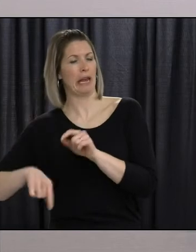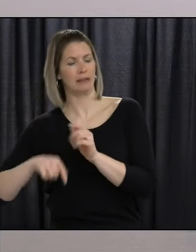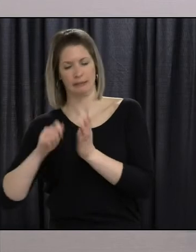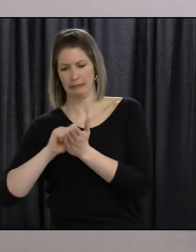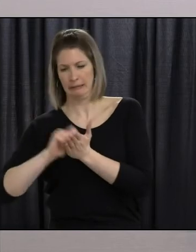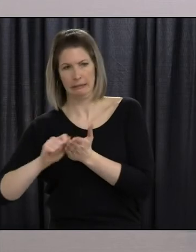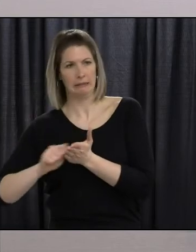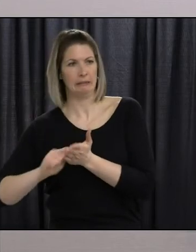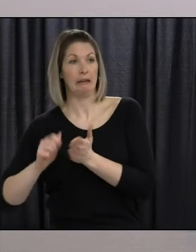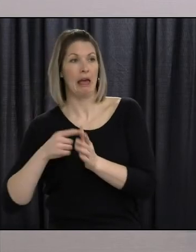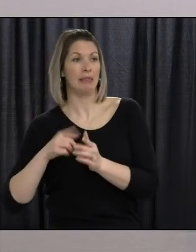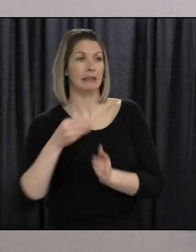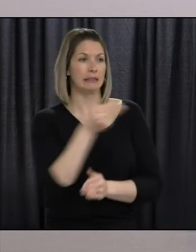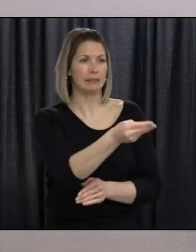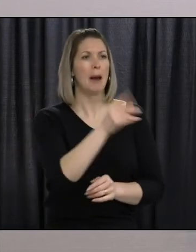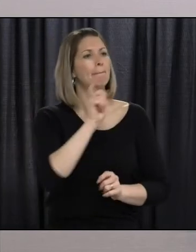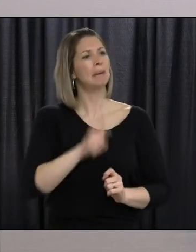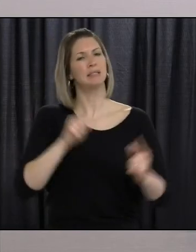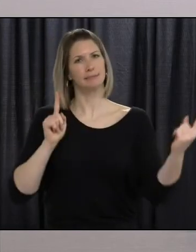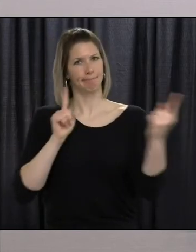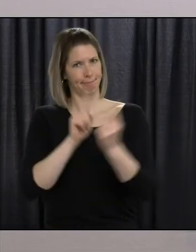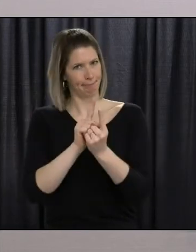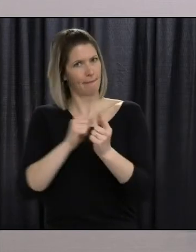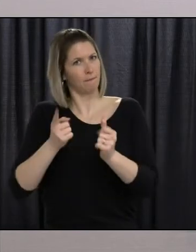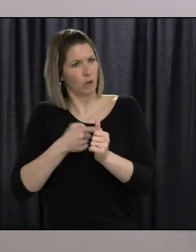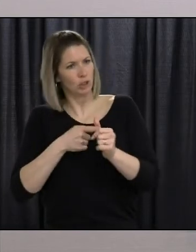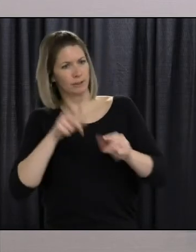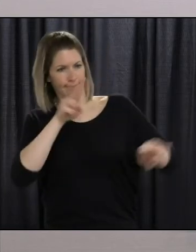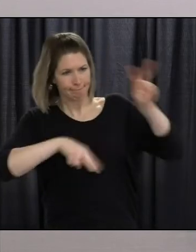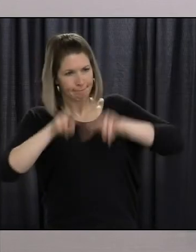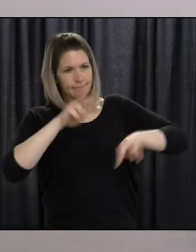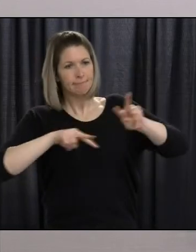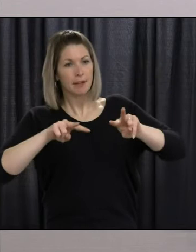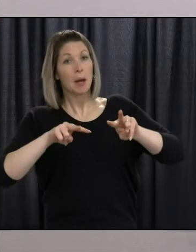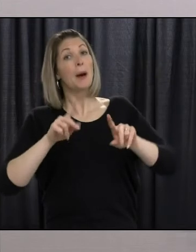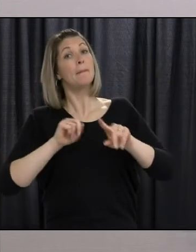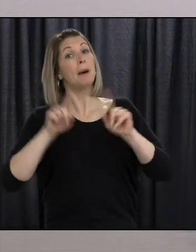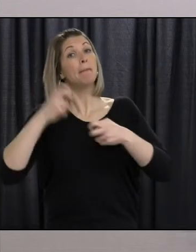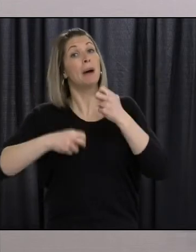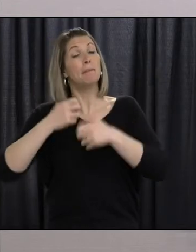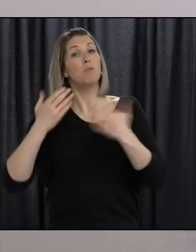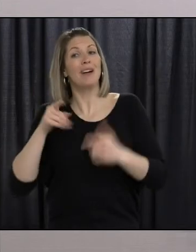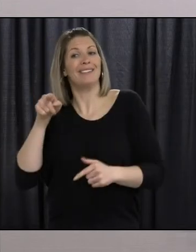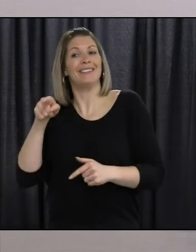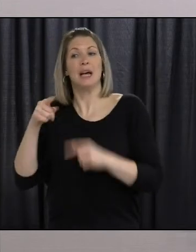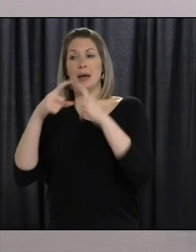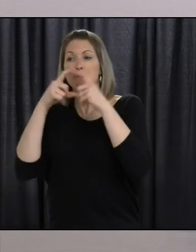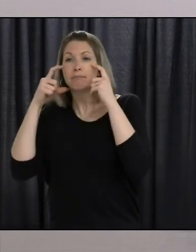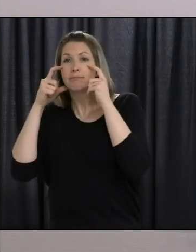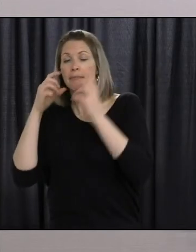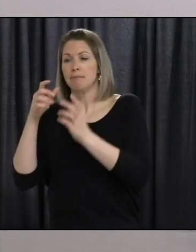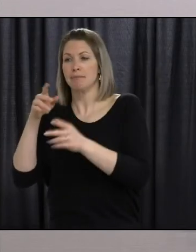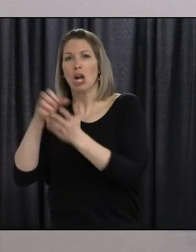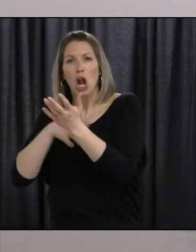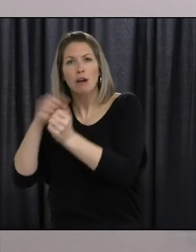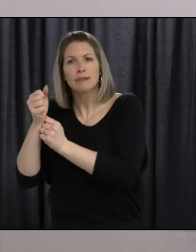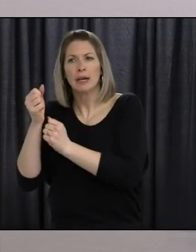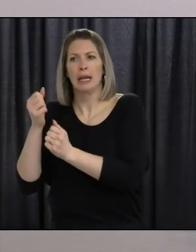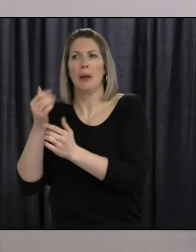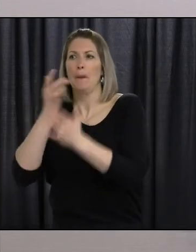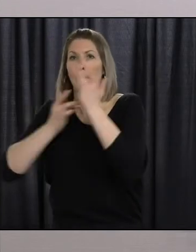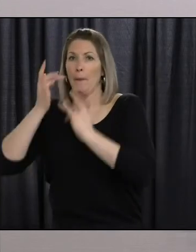for more PPE to conduct some of the procedures they need to do? It's a very good question, Kellyanne. There's